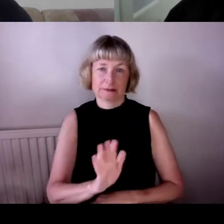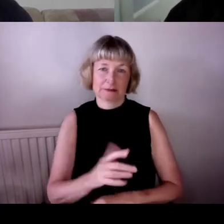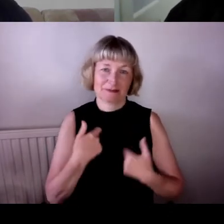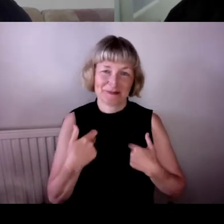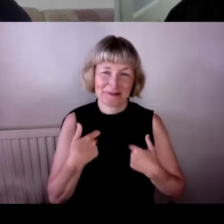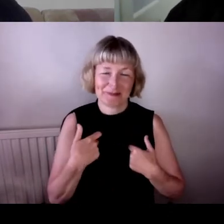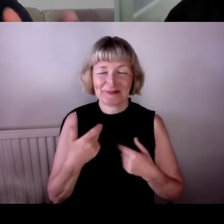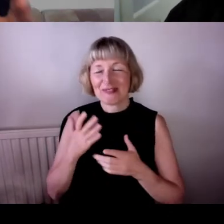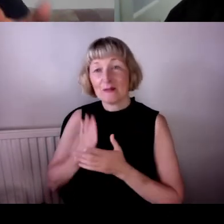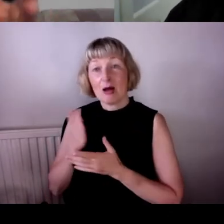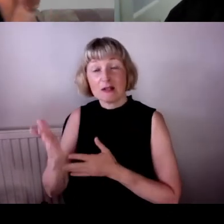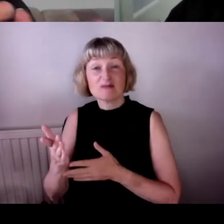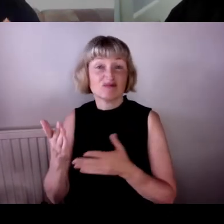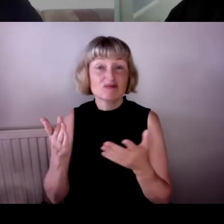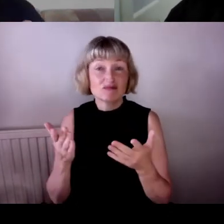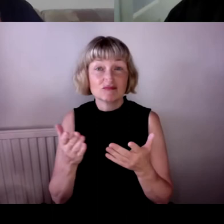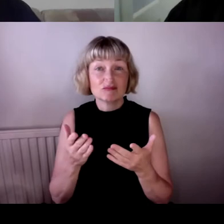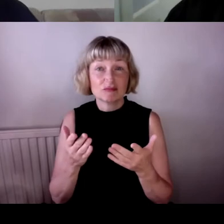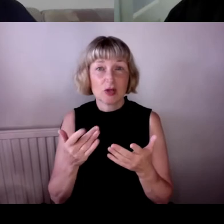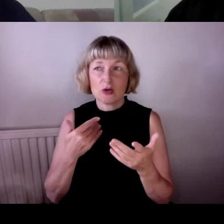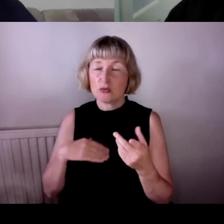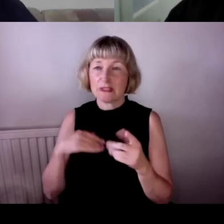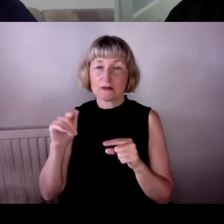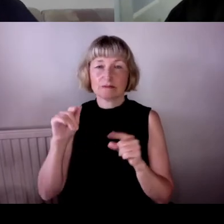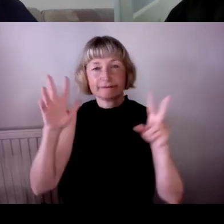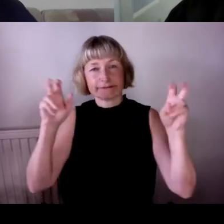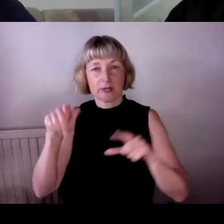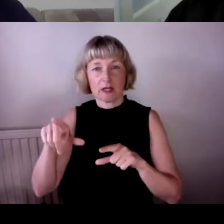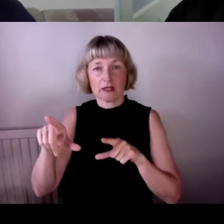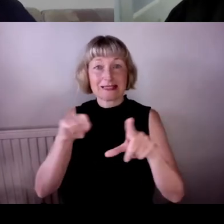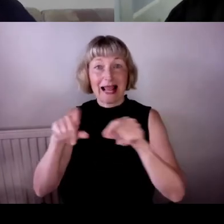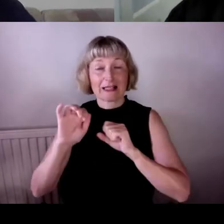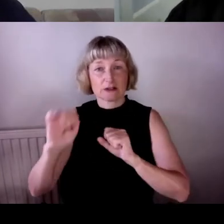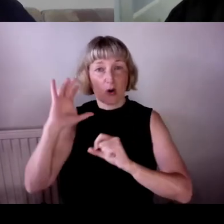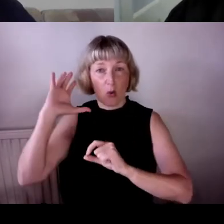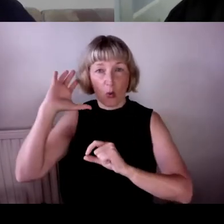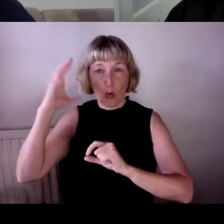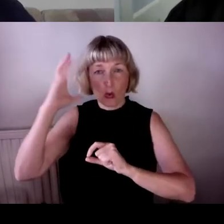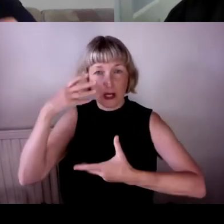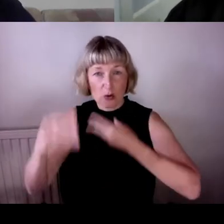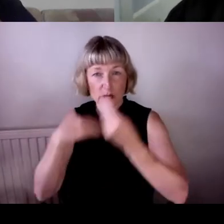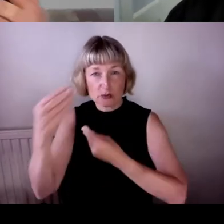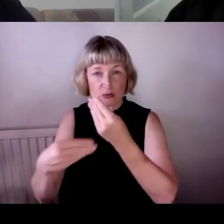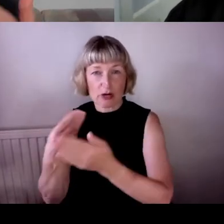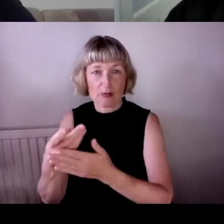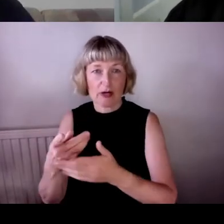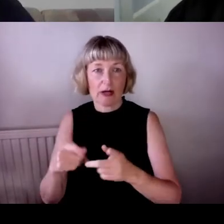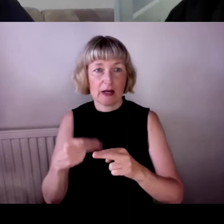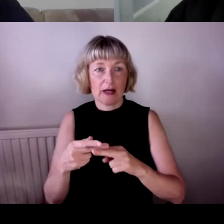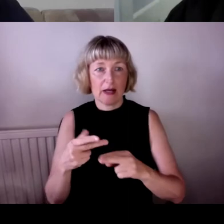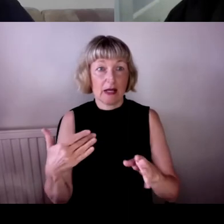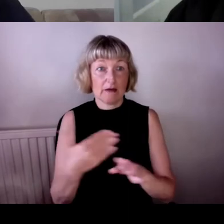things that you know, you've got to cast your audio describer. If I'm working perhaps with a literal